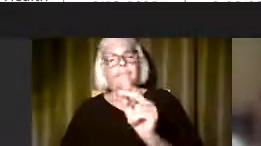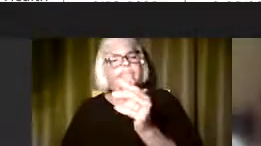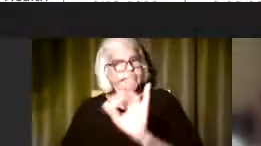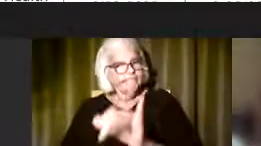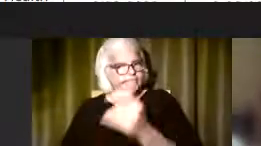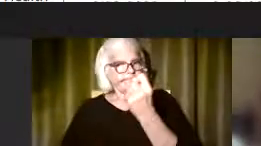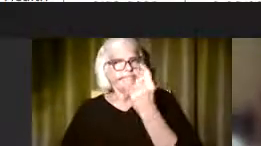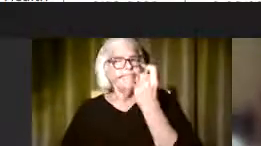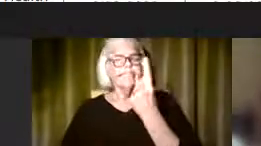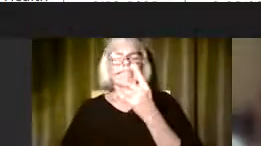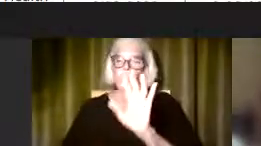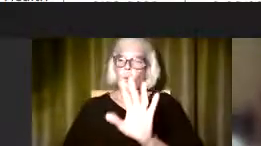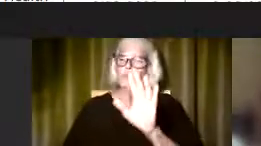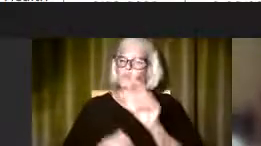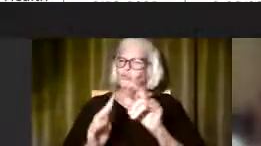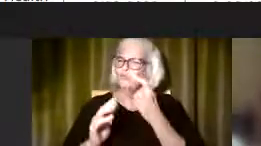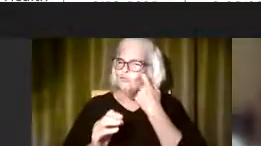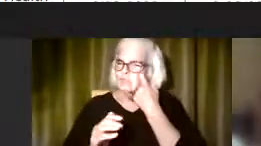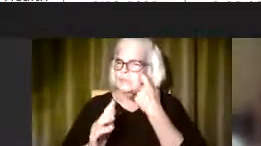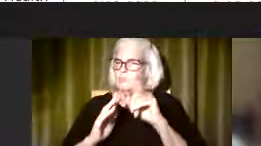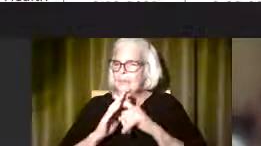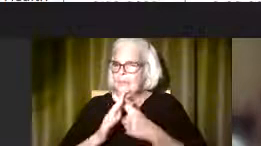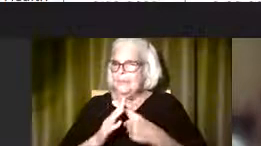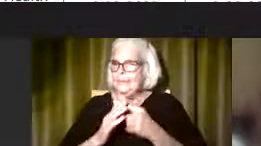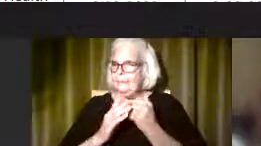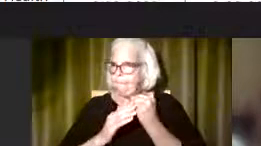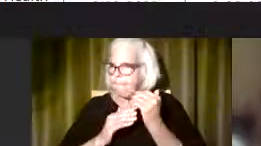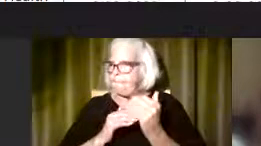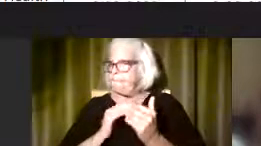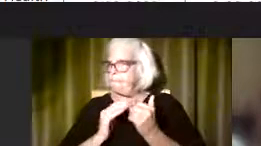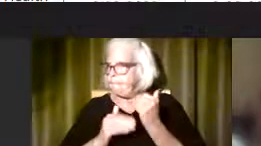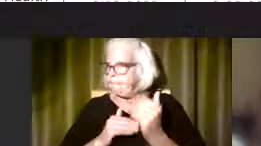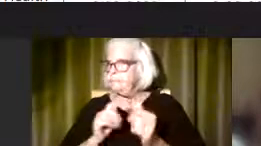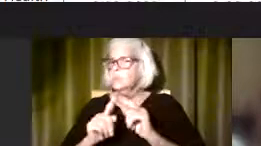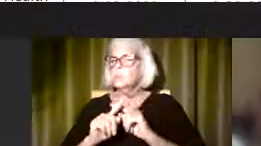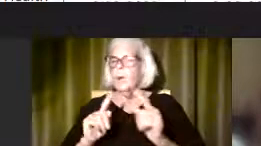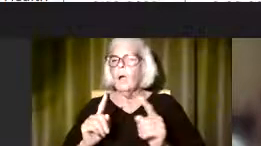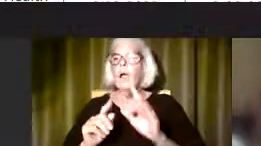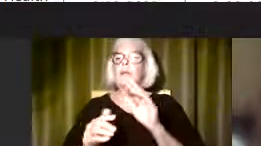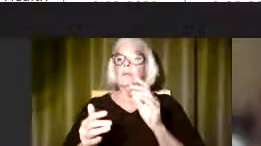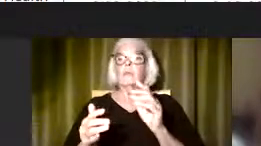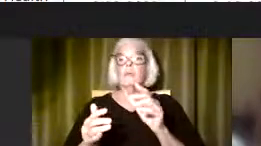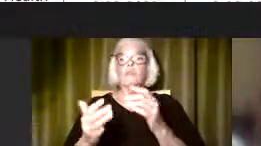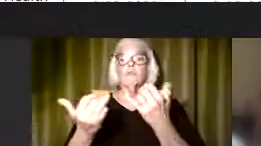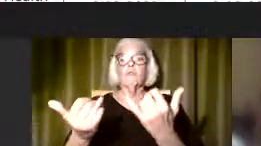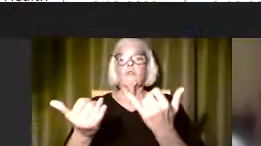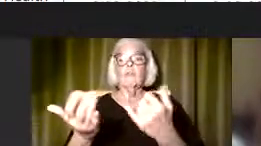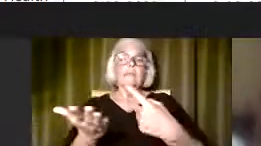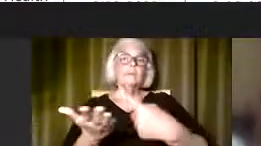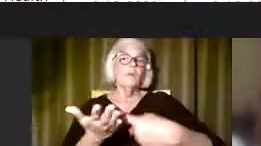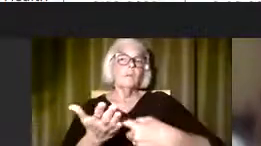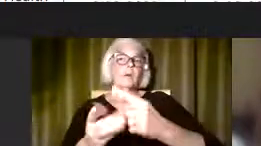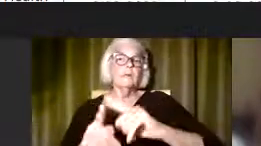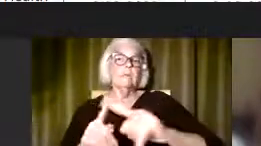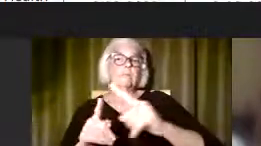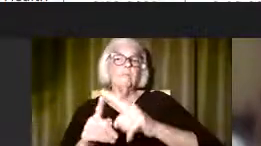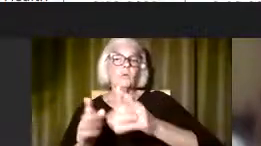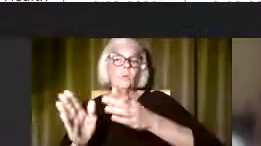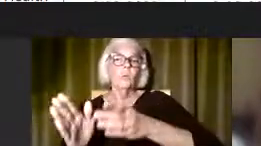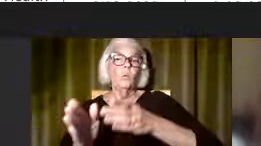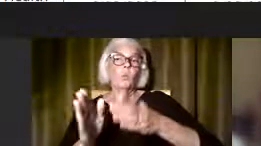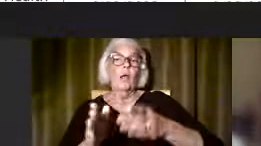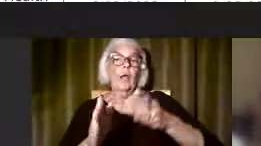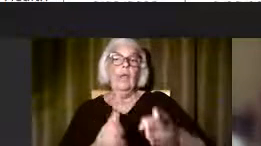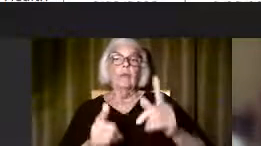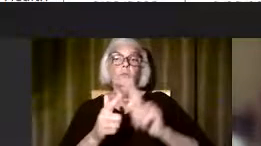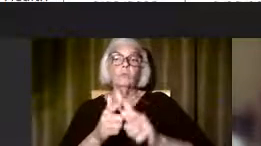to gather interest. Currently, our distribution chains that we've talked about are the Department of Libraries. There's about